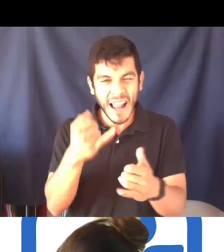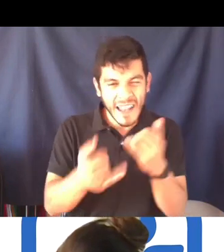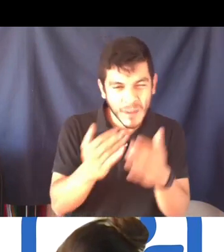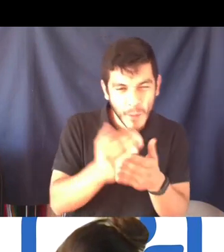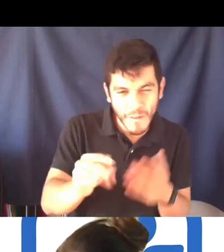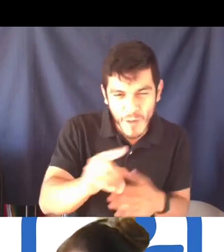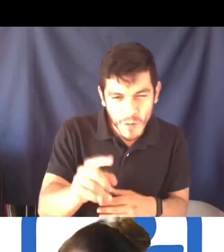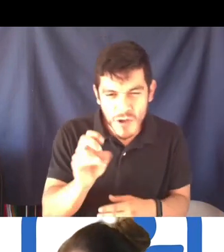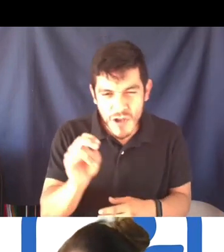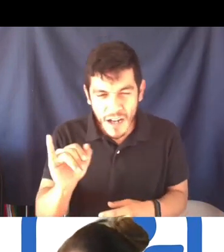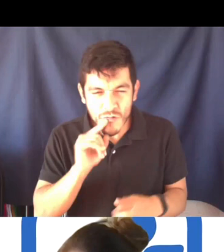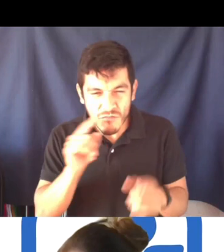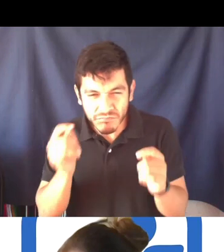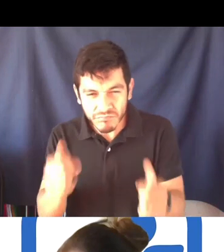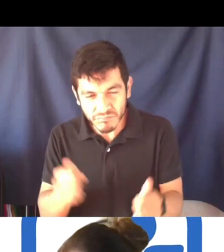real quick.